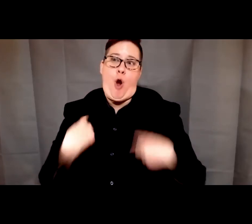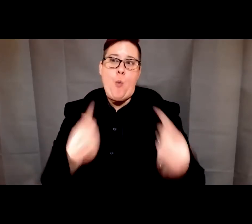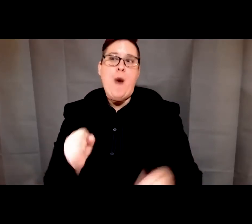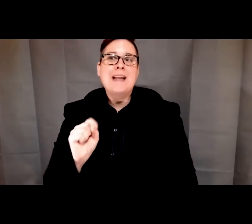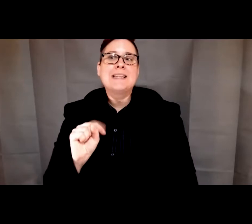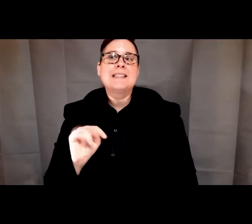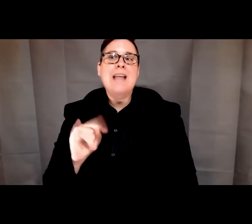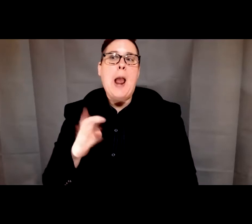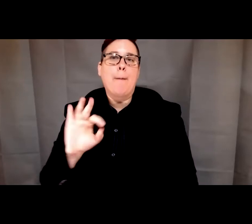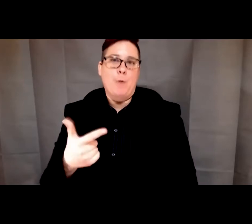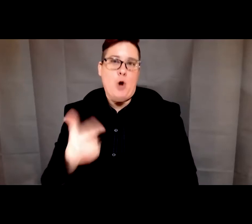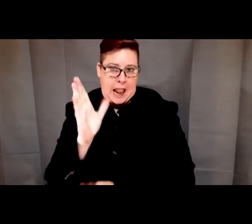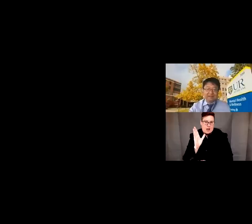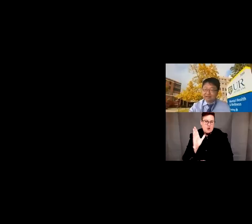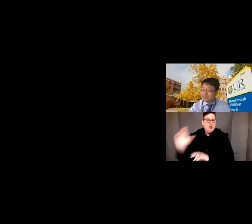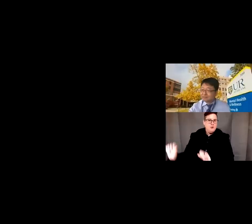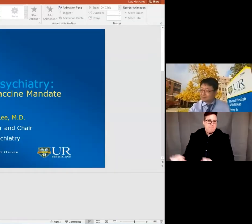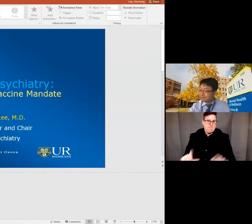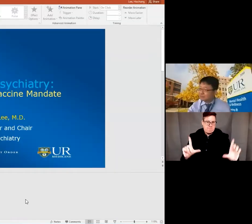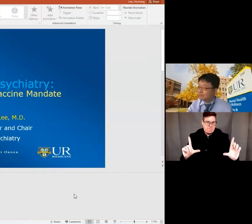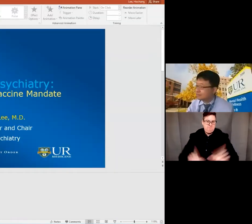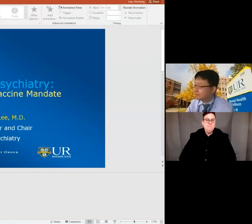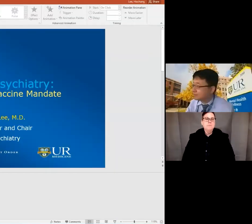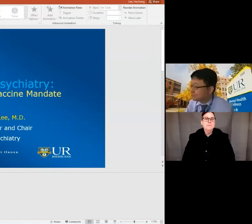share the screen.